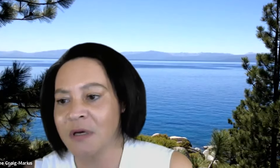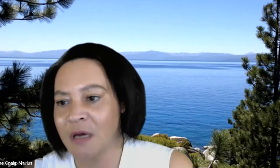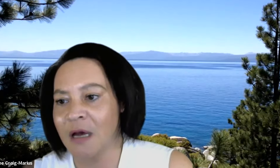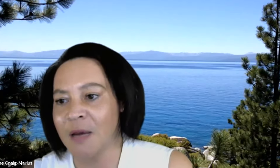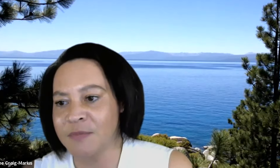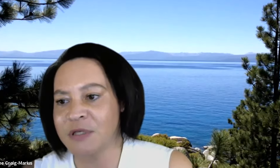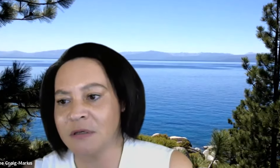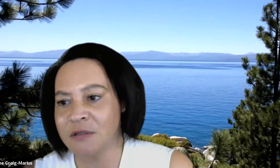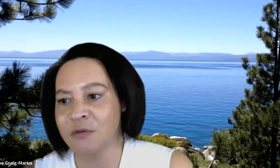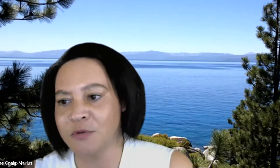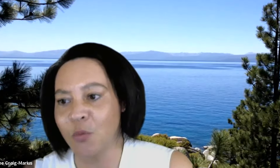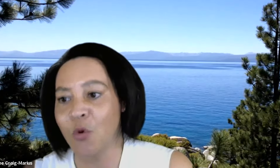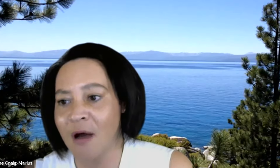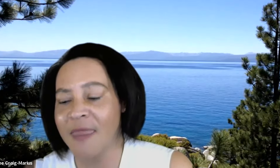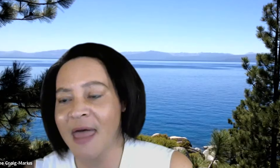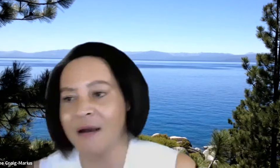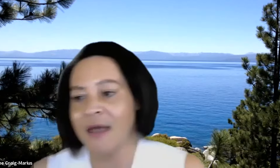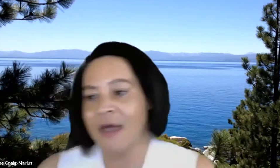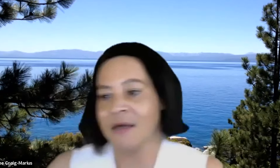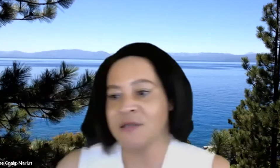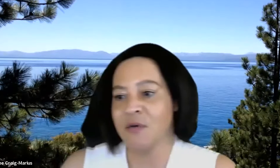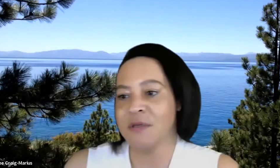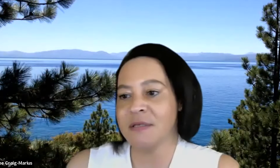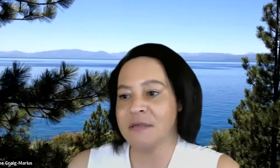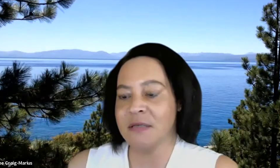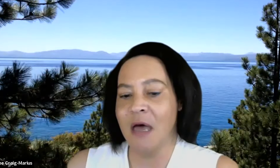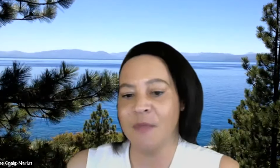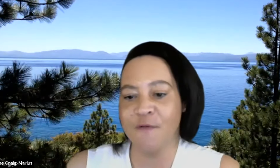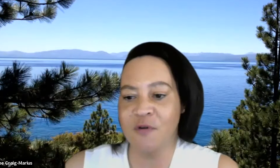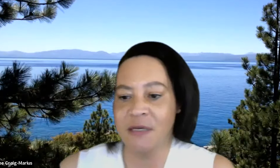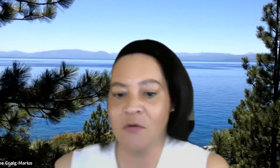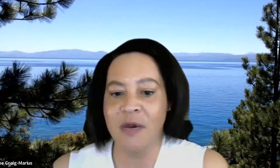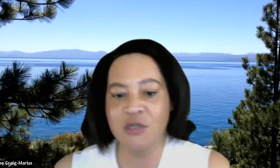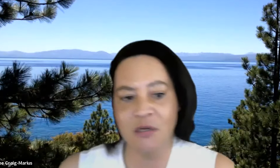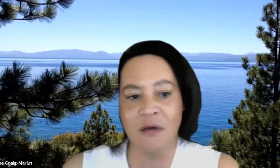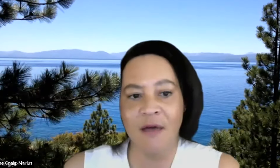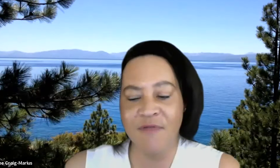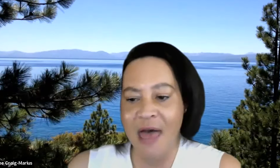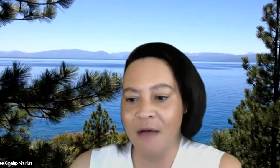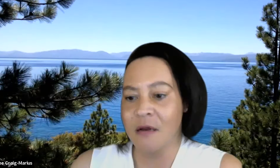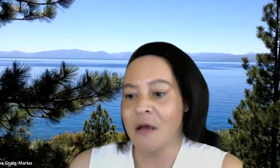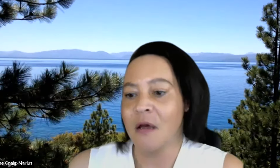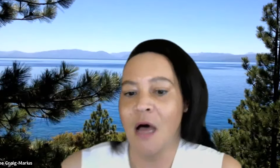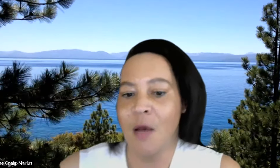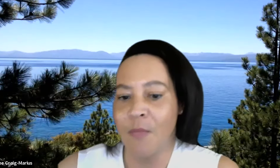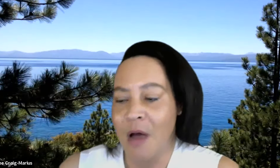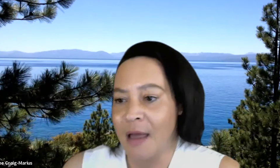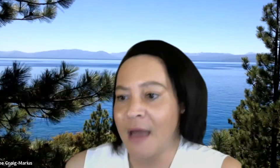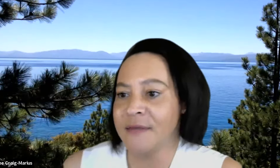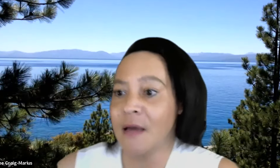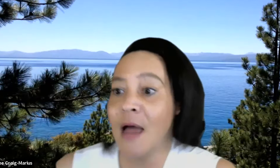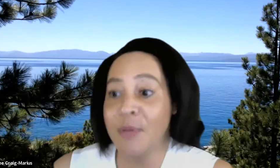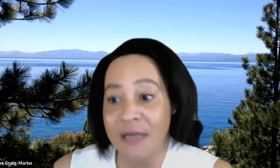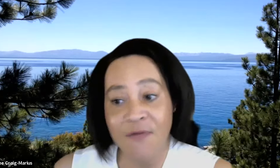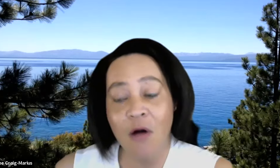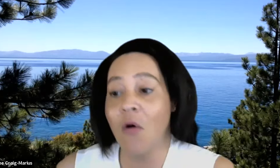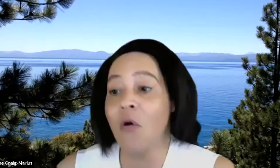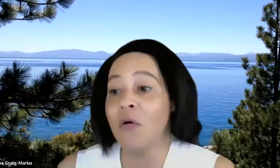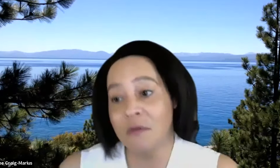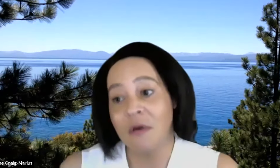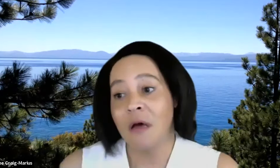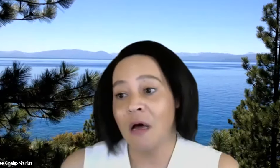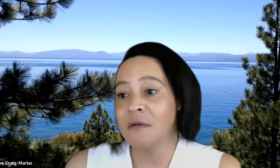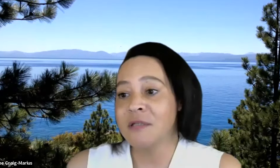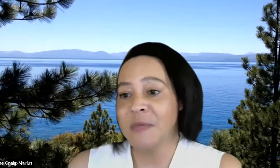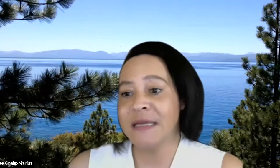forward to work on that. And so this is the first iteration of that. I believe our